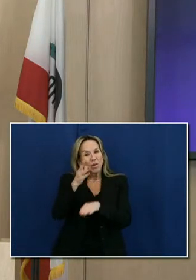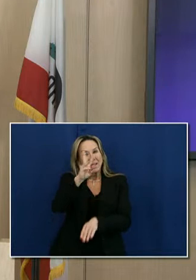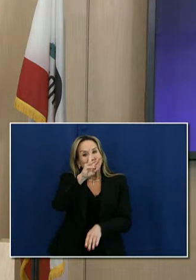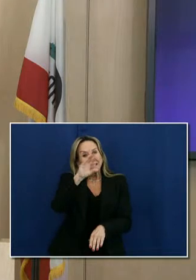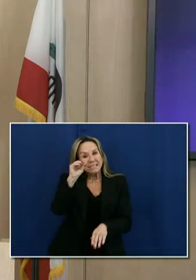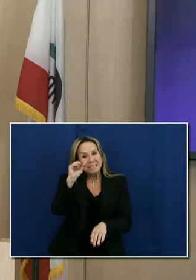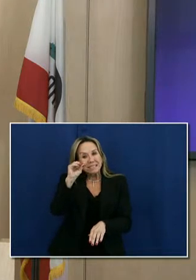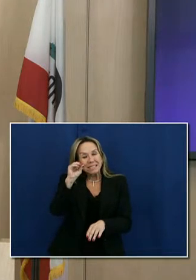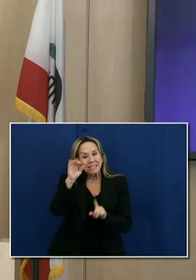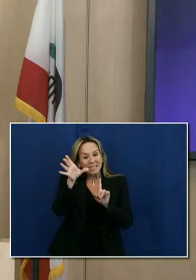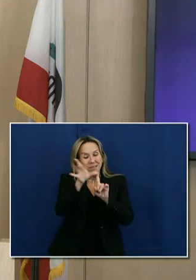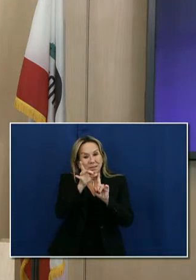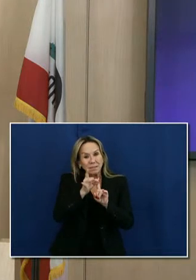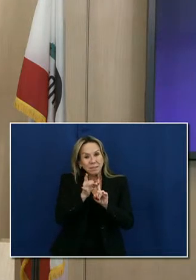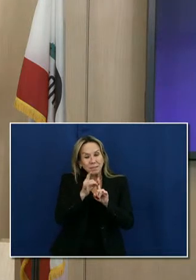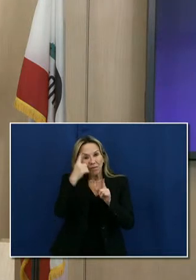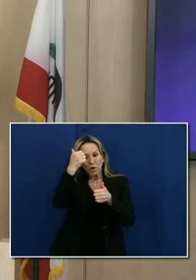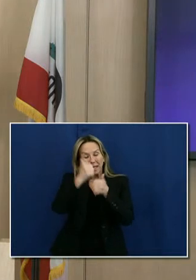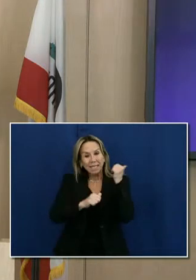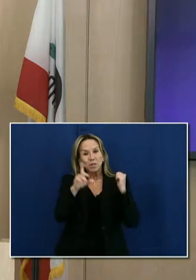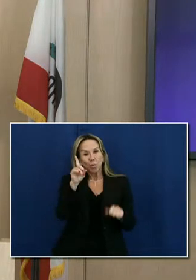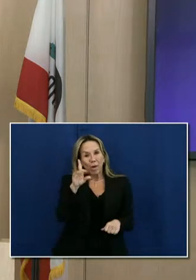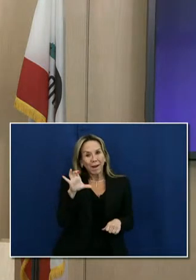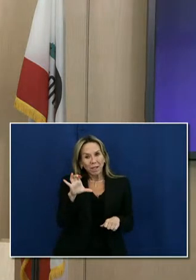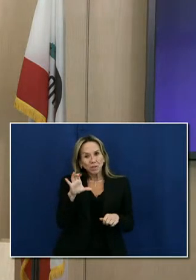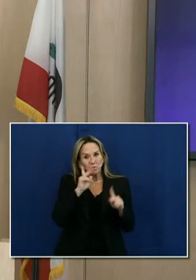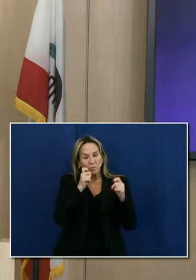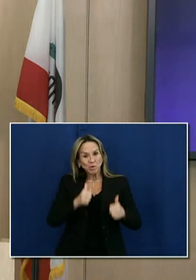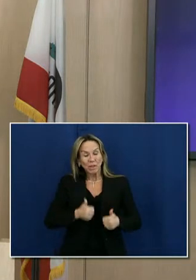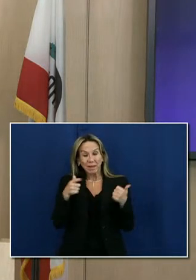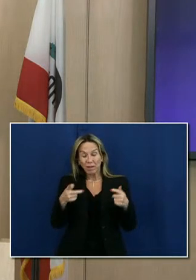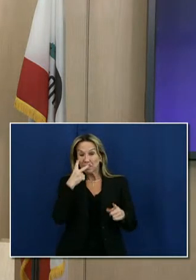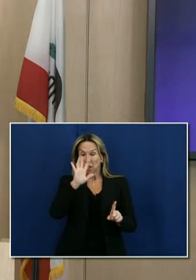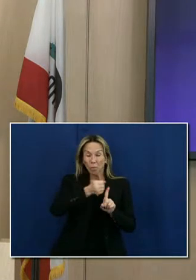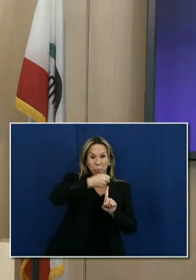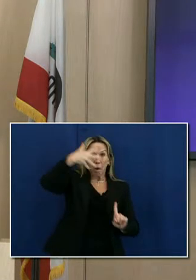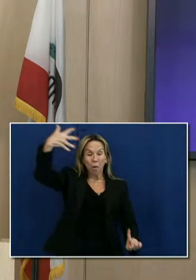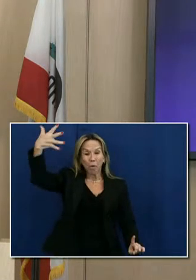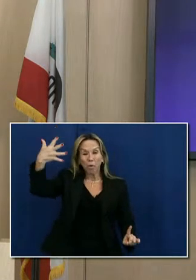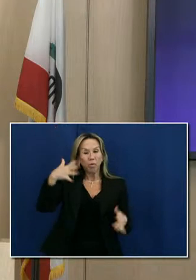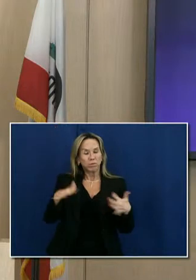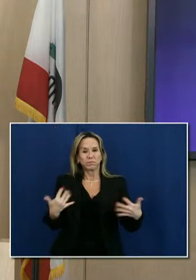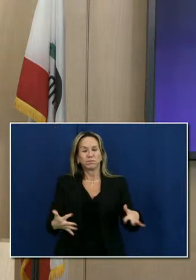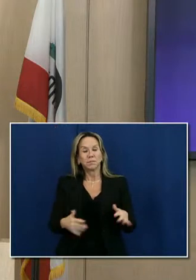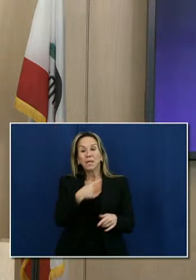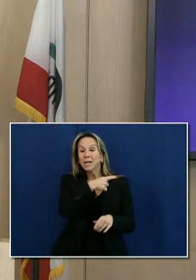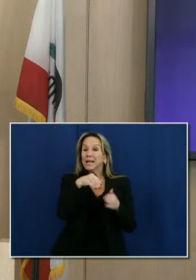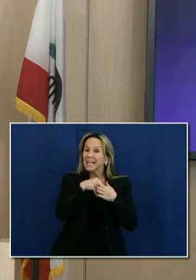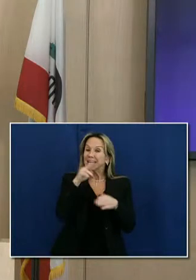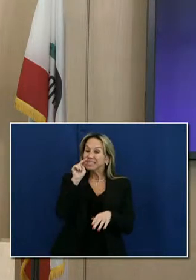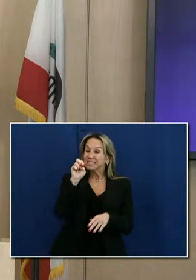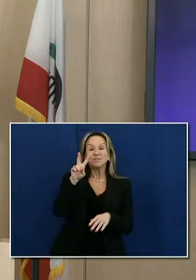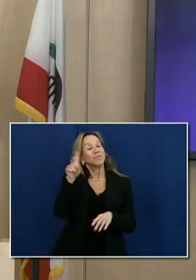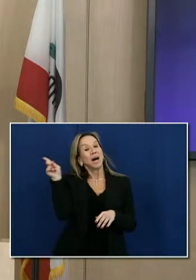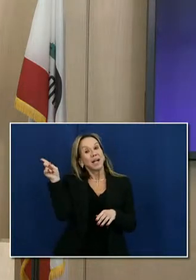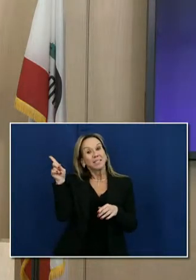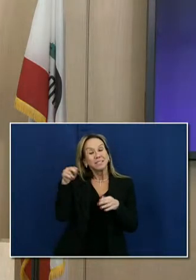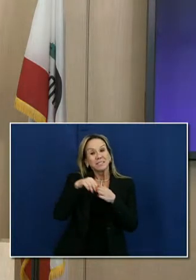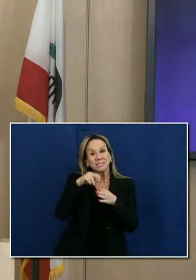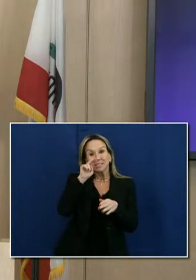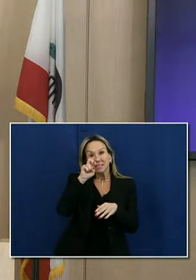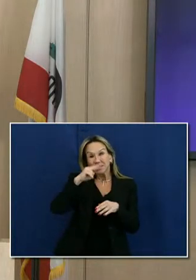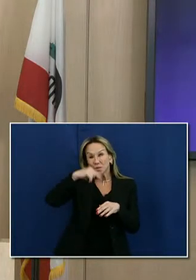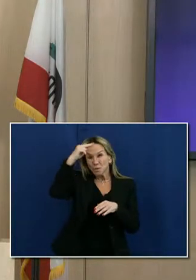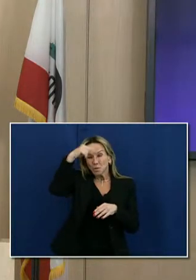per 100,000 residents. They've seen exponential growth that is threatening what they're doing. Washoe County in Nevada today called an emergency meeting of their